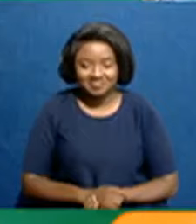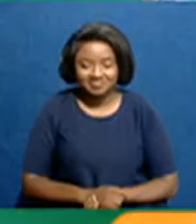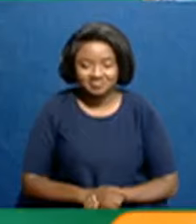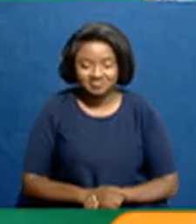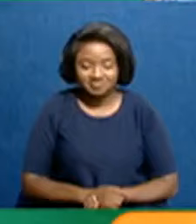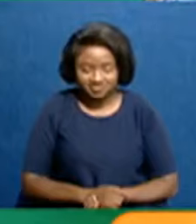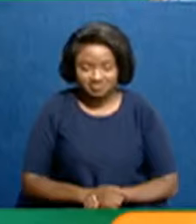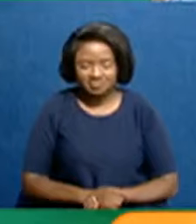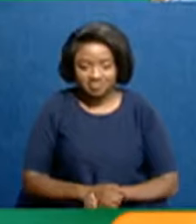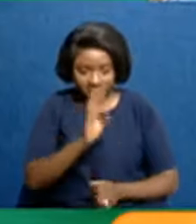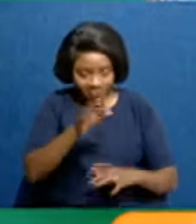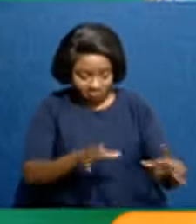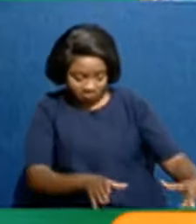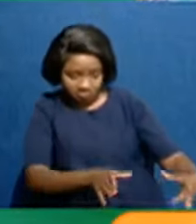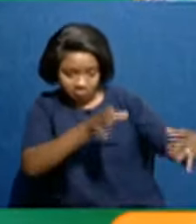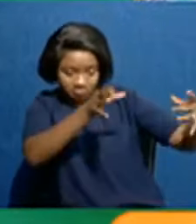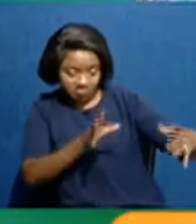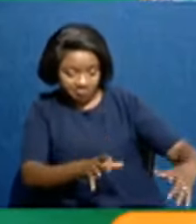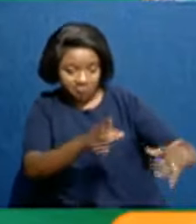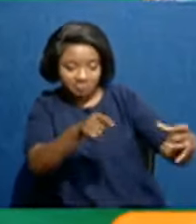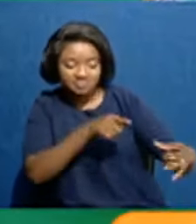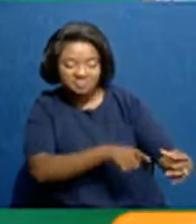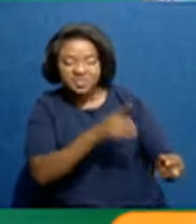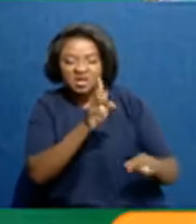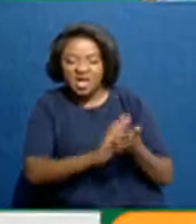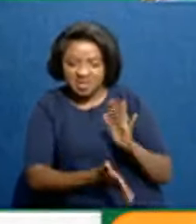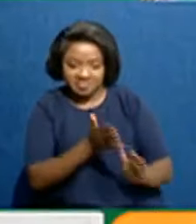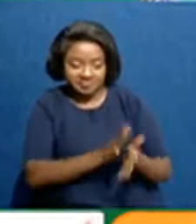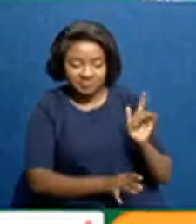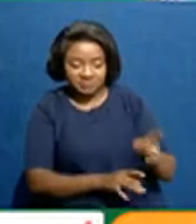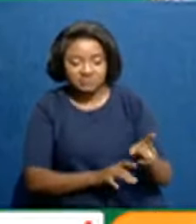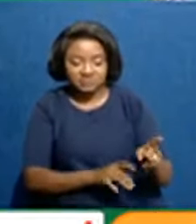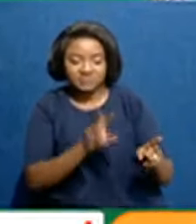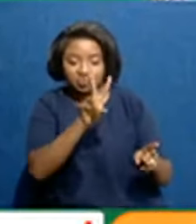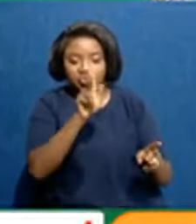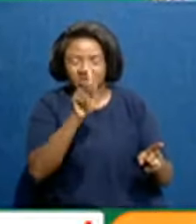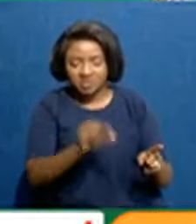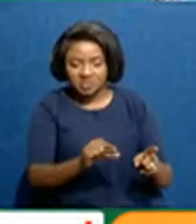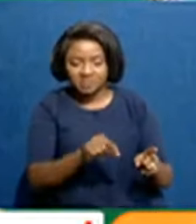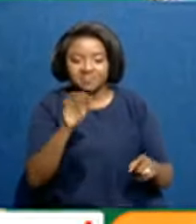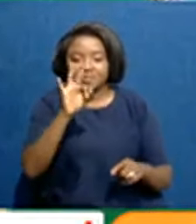The packets, zile packets za kuweka ile mahindi zile za 2 kg,